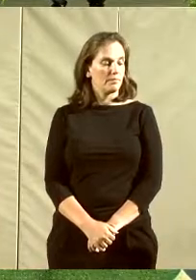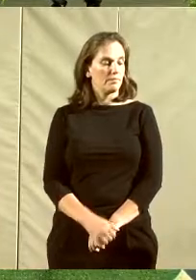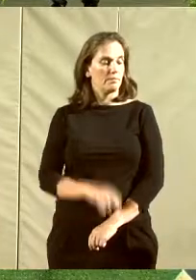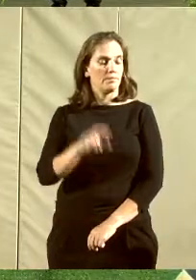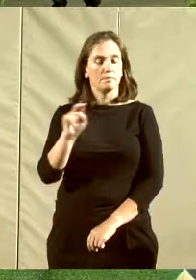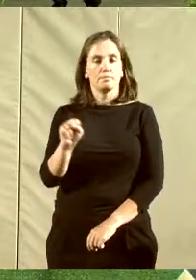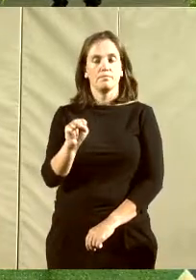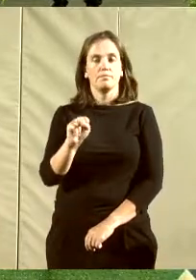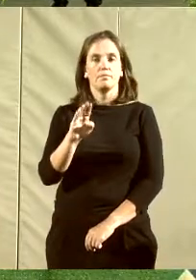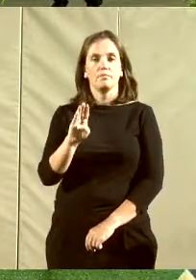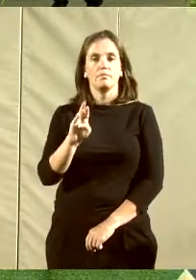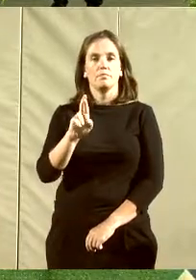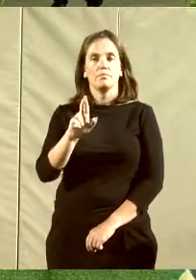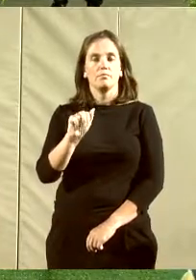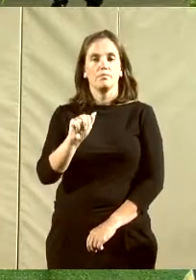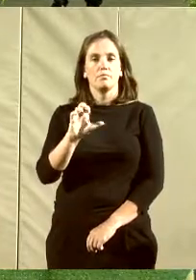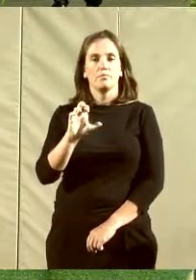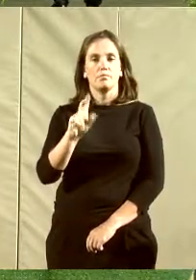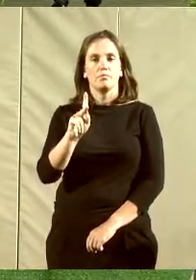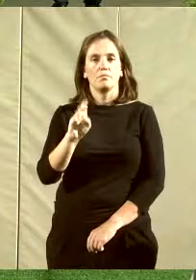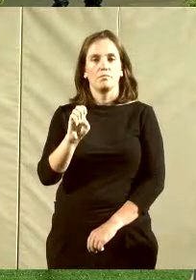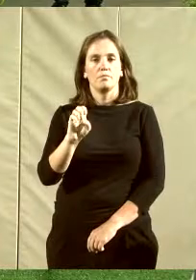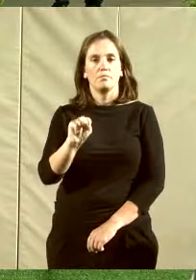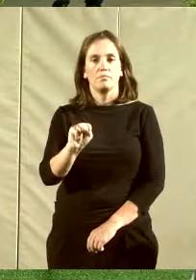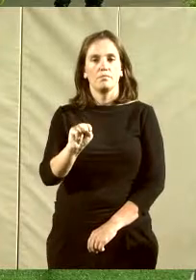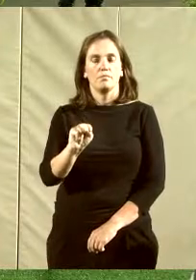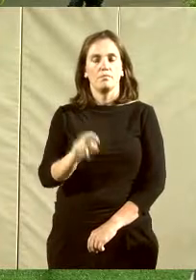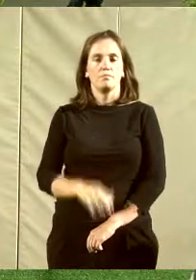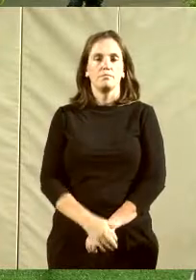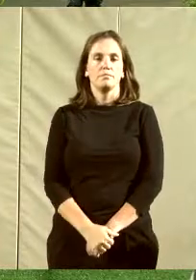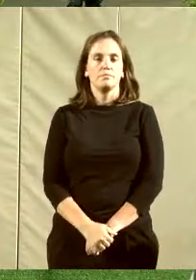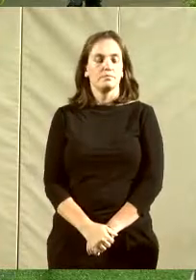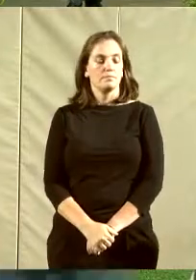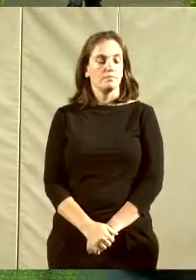Natalie Diana Brackeen.